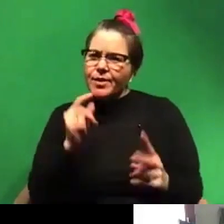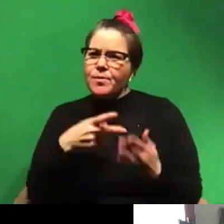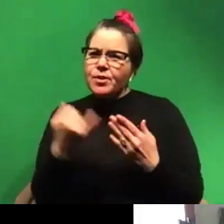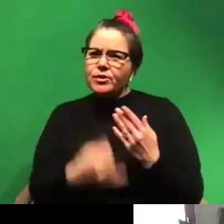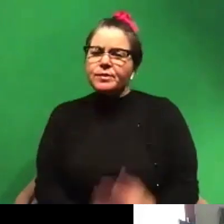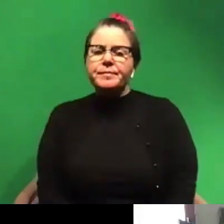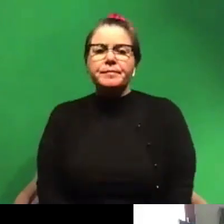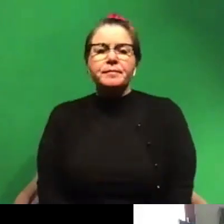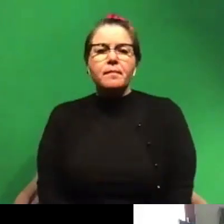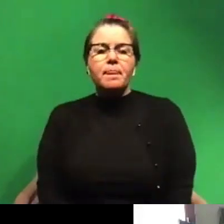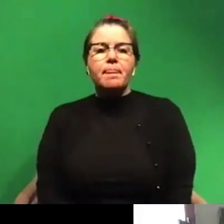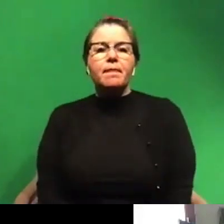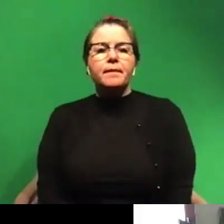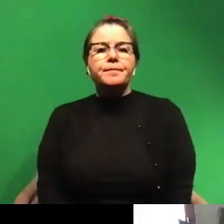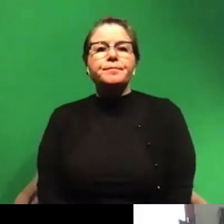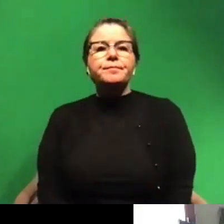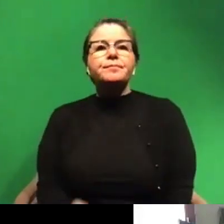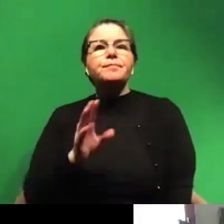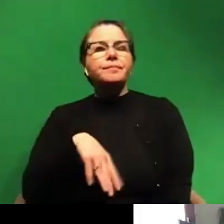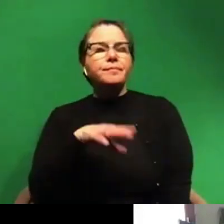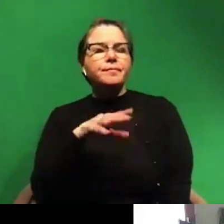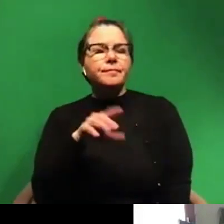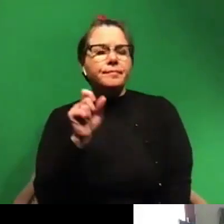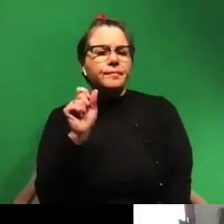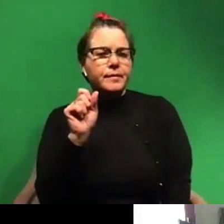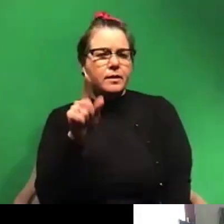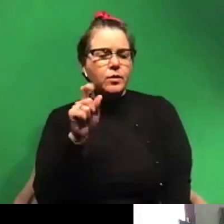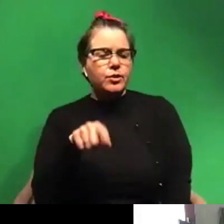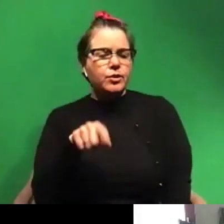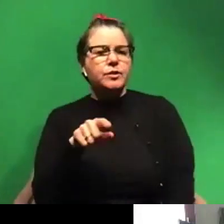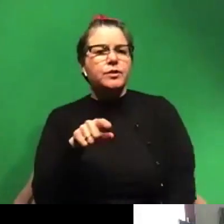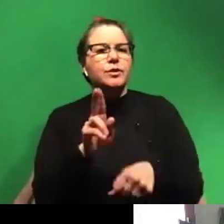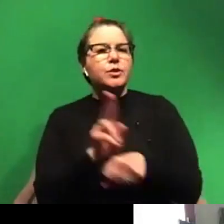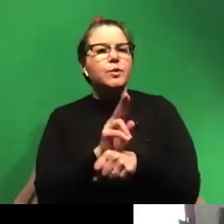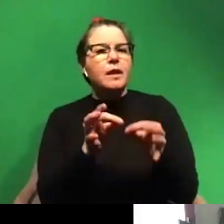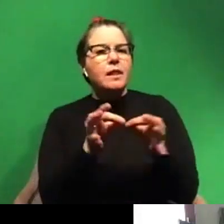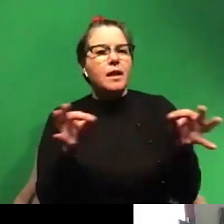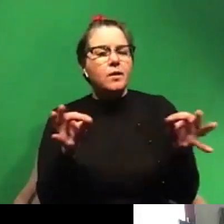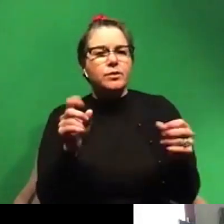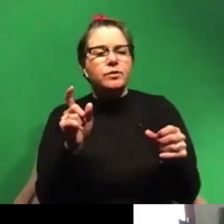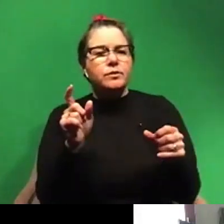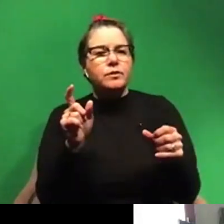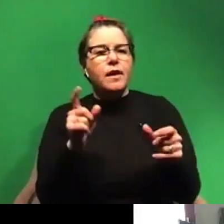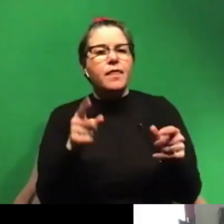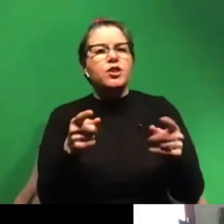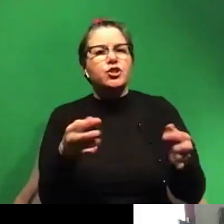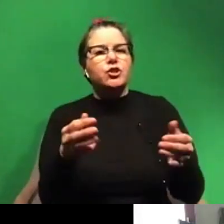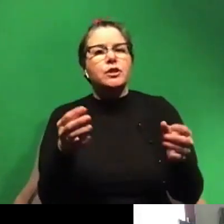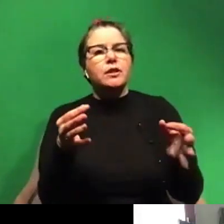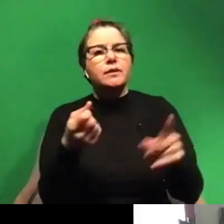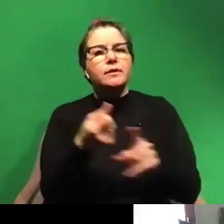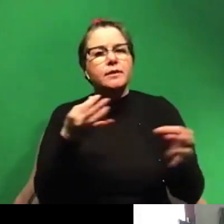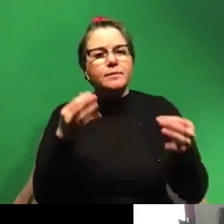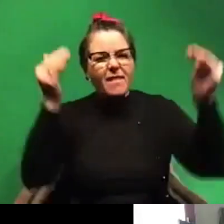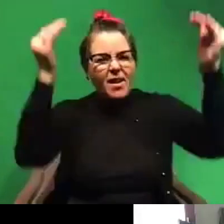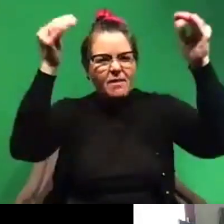Mira, so this question is going to be using language that we should then take a step down from. It's a little like up there. It's like a